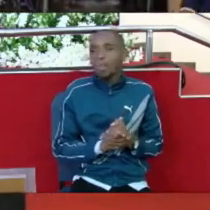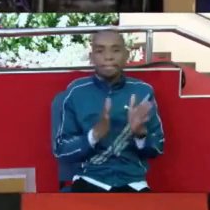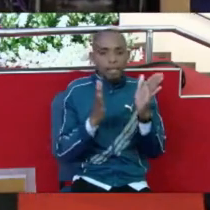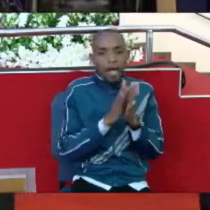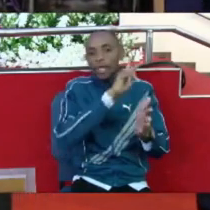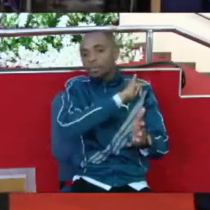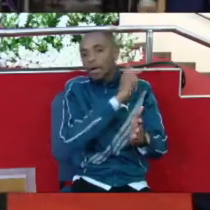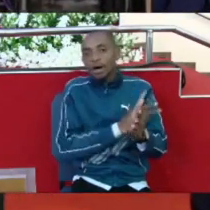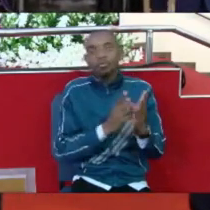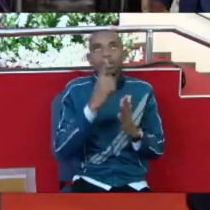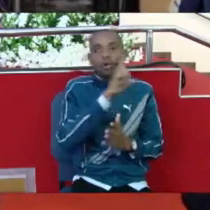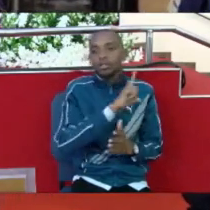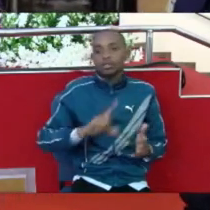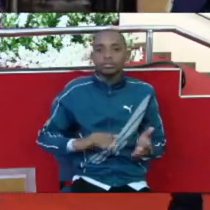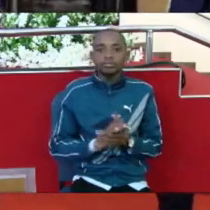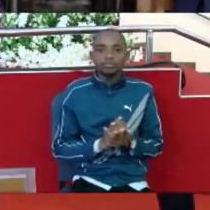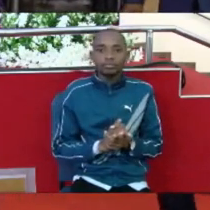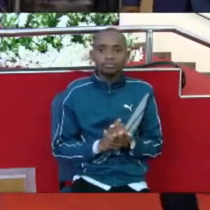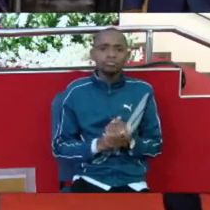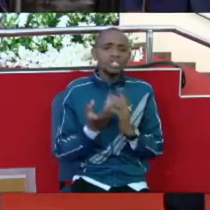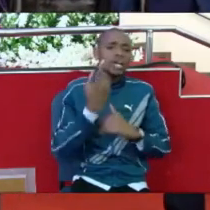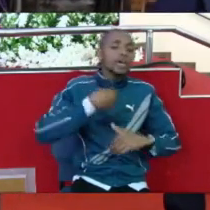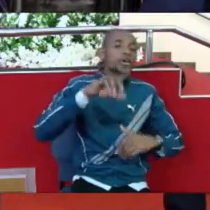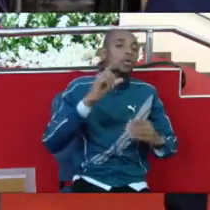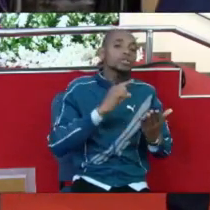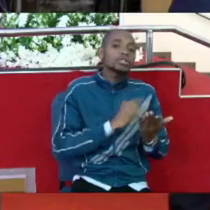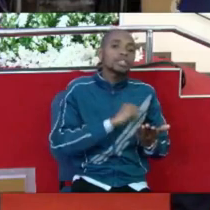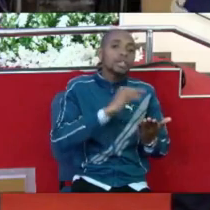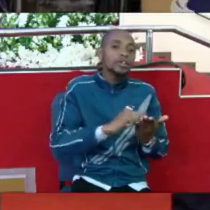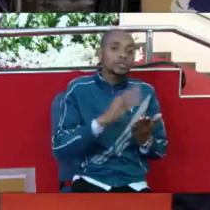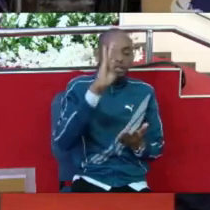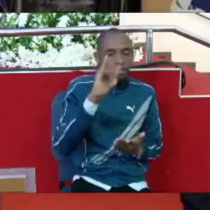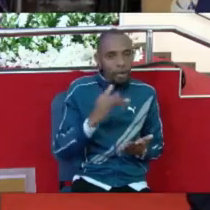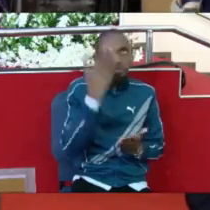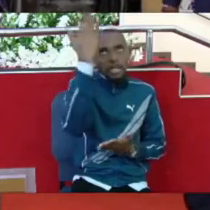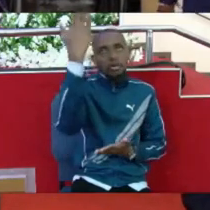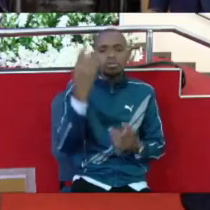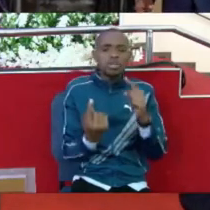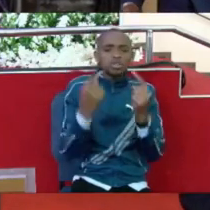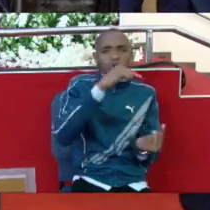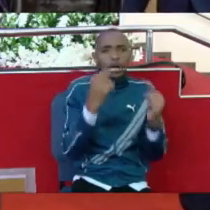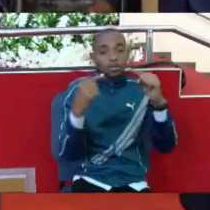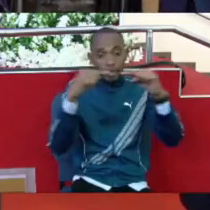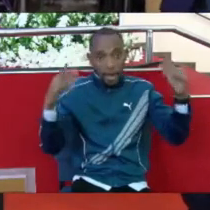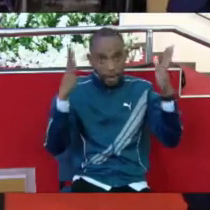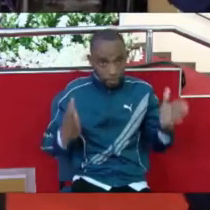of the Lord. He was gifted by God to battle the enemies of